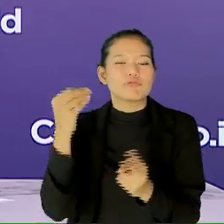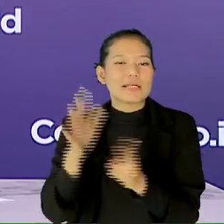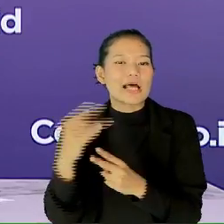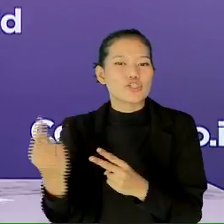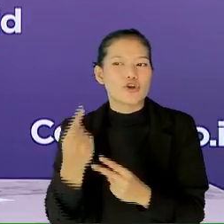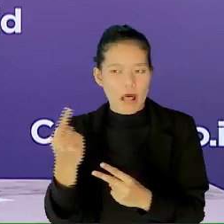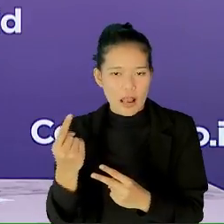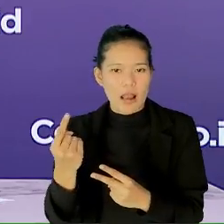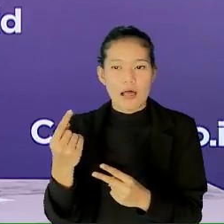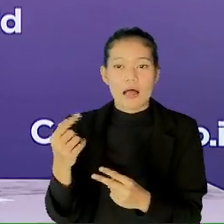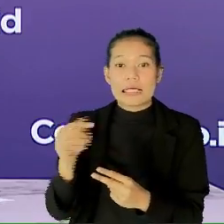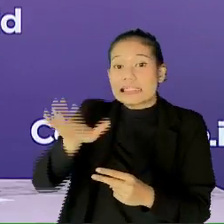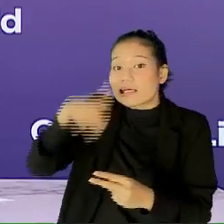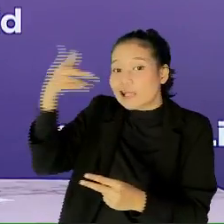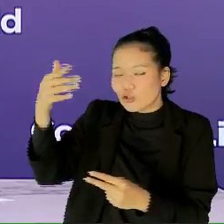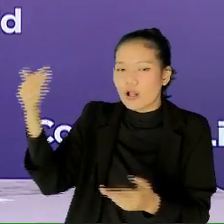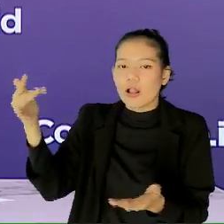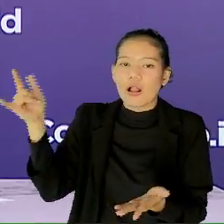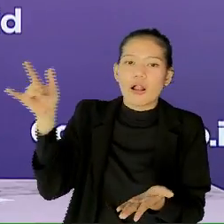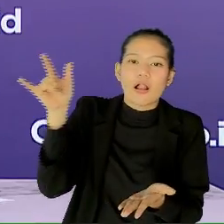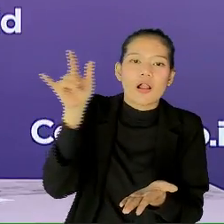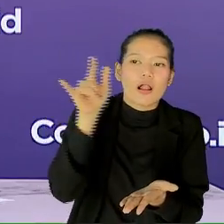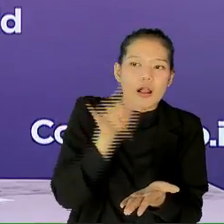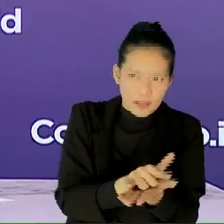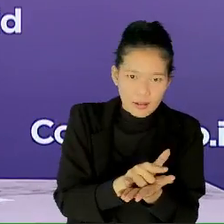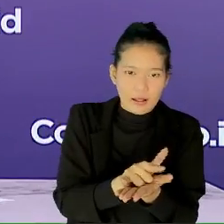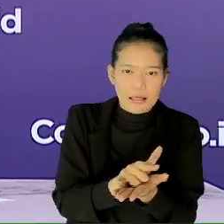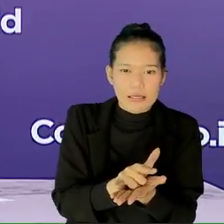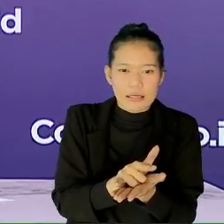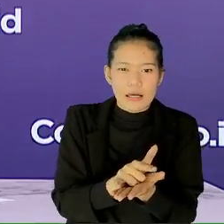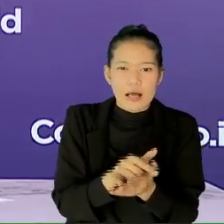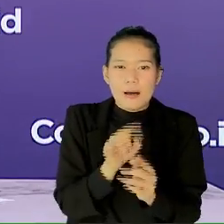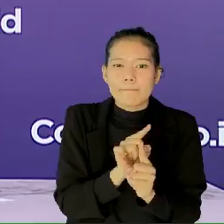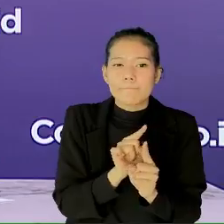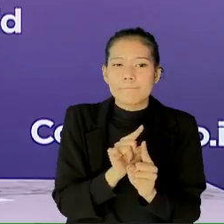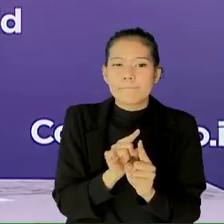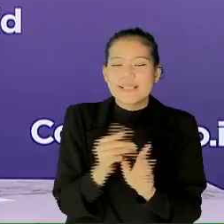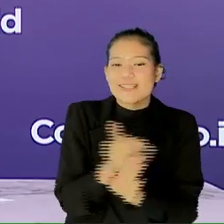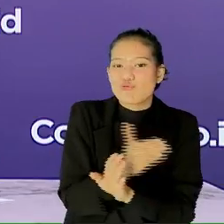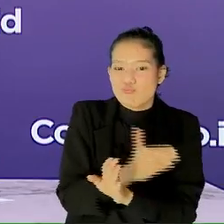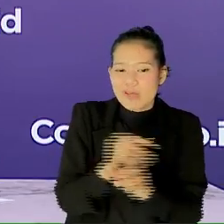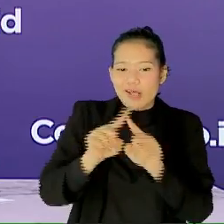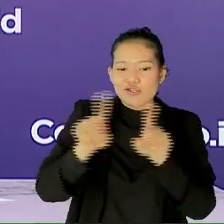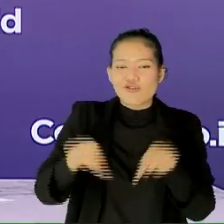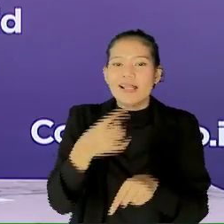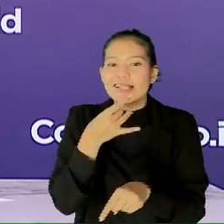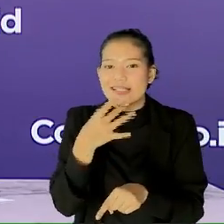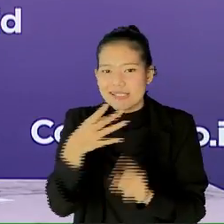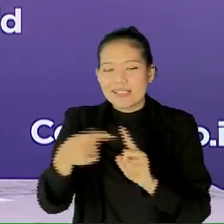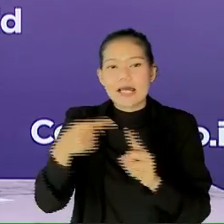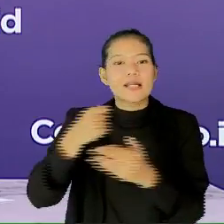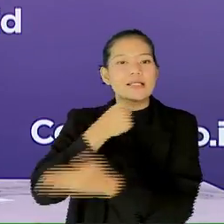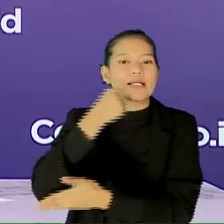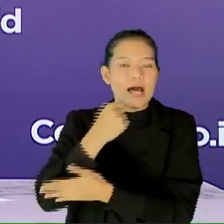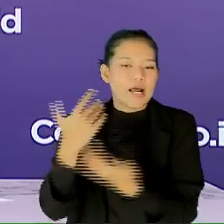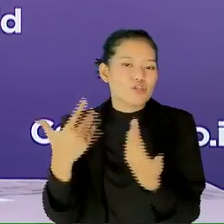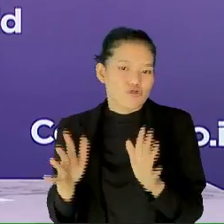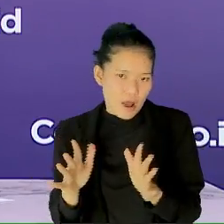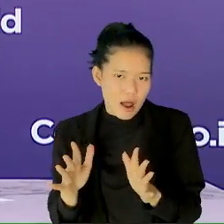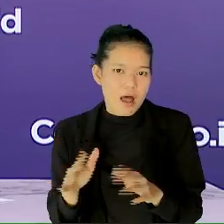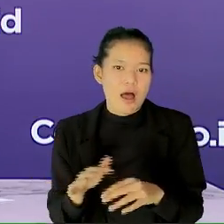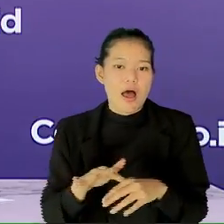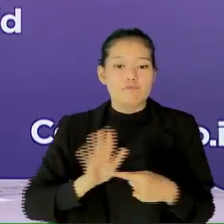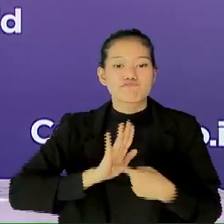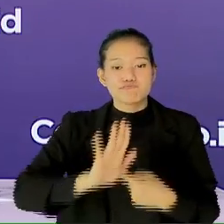recently arrived in Indonesia armed with the diplomatic residence permit and official residence permit or